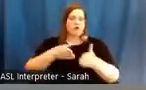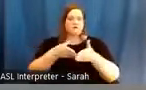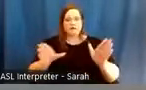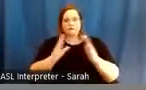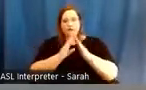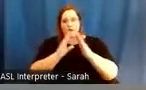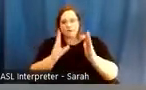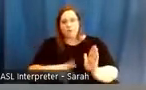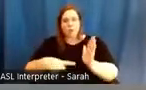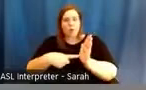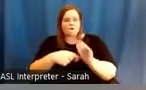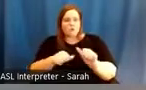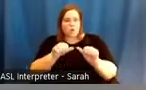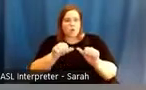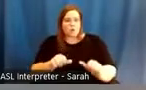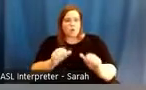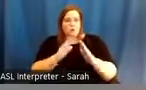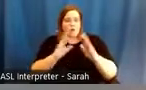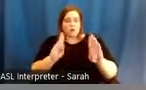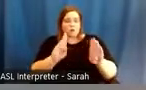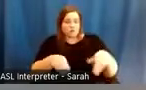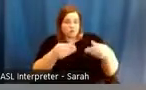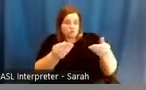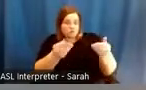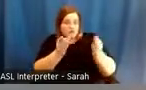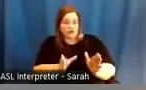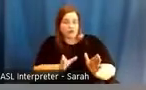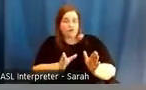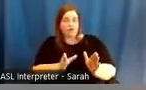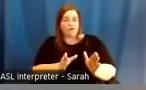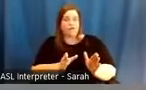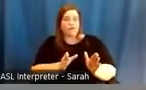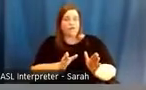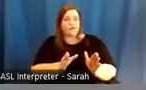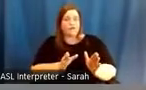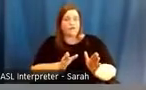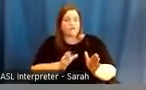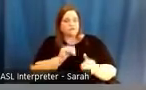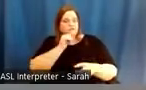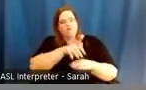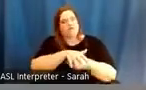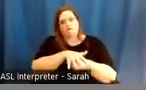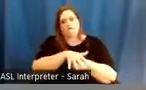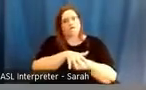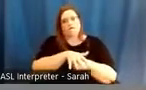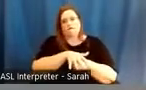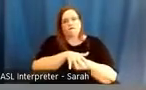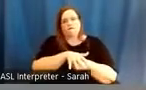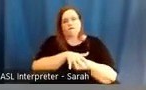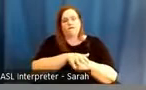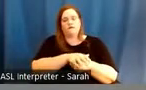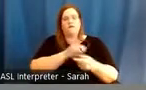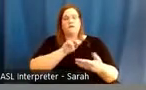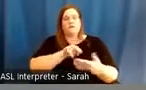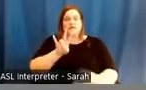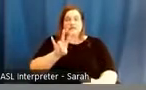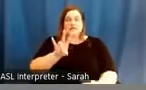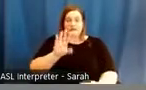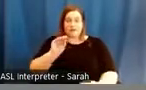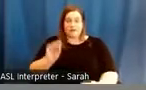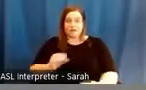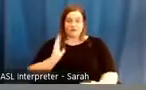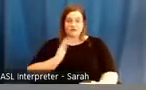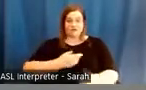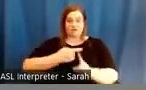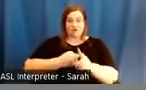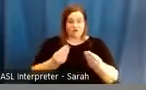affordable housing providers to provide housing for folks, but that's not enough. When you look at that, 75% of our rental property